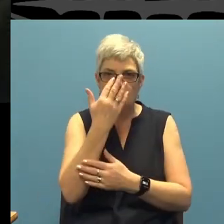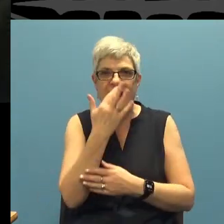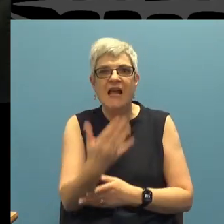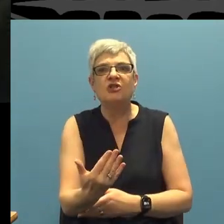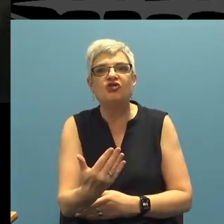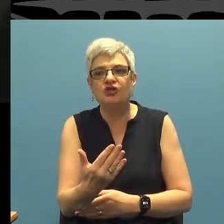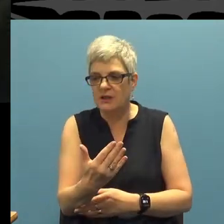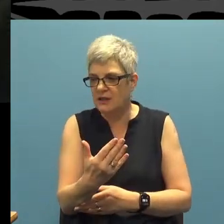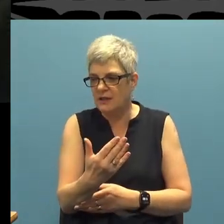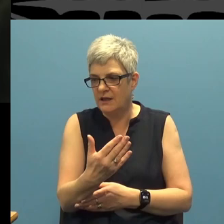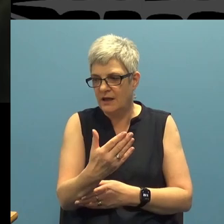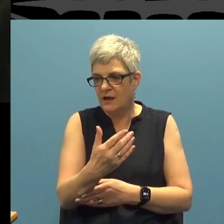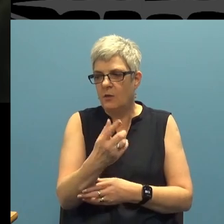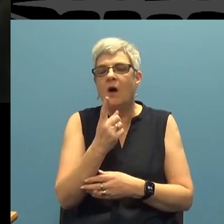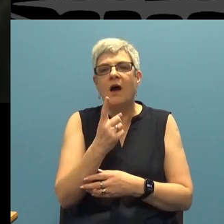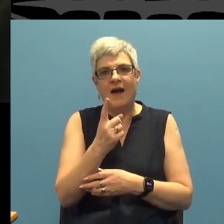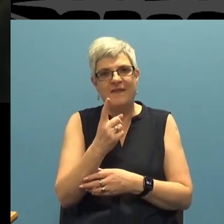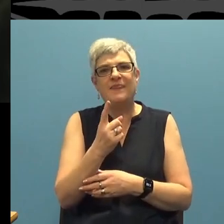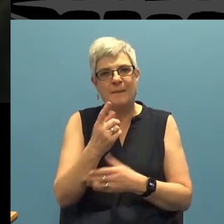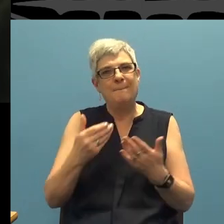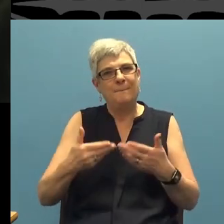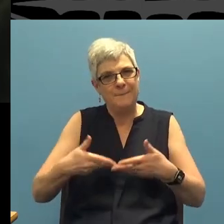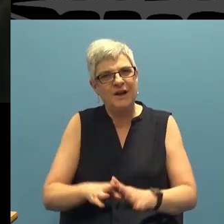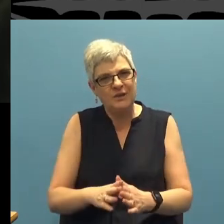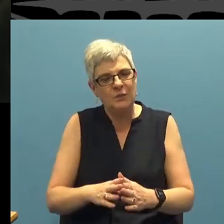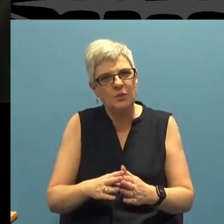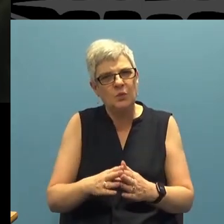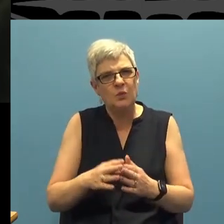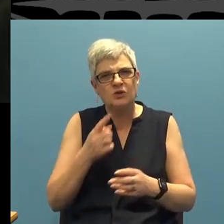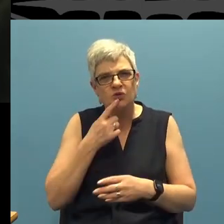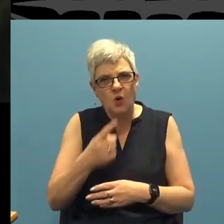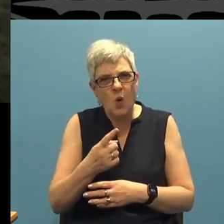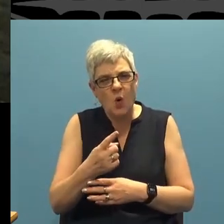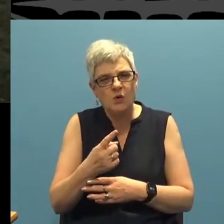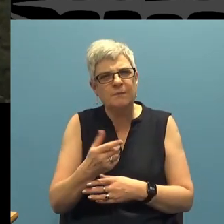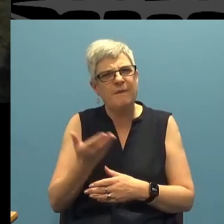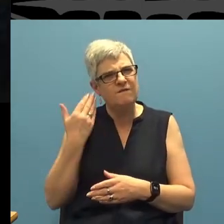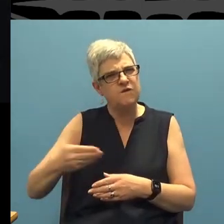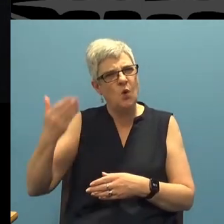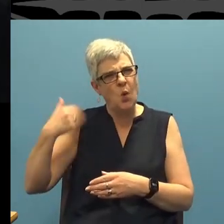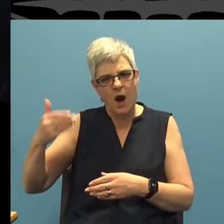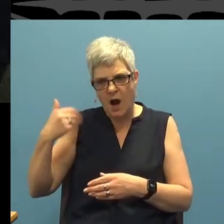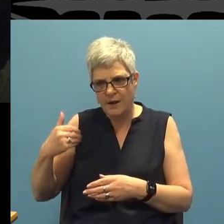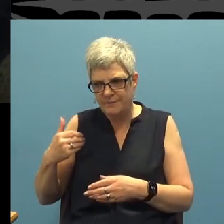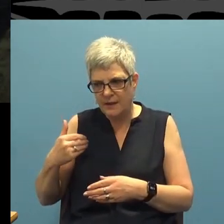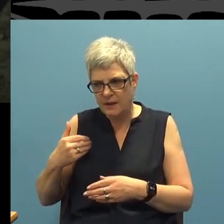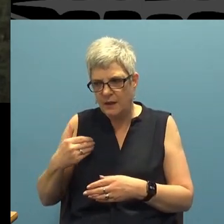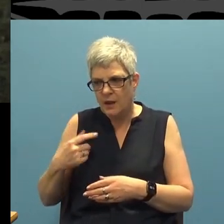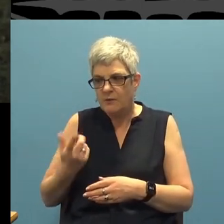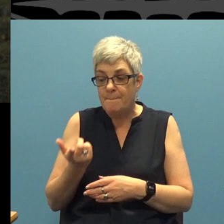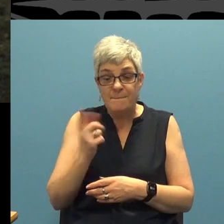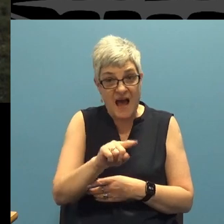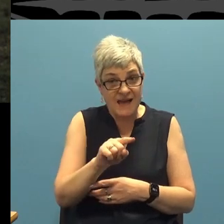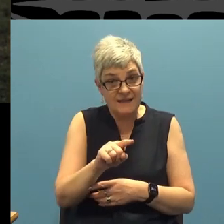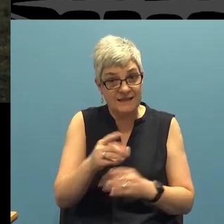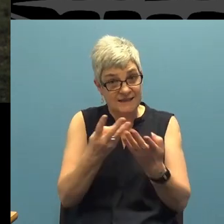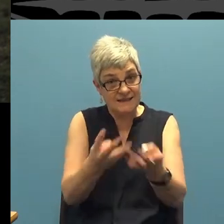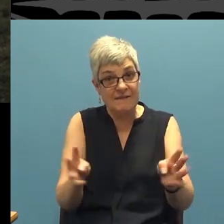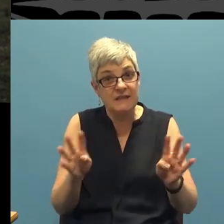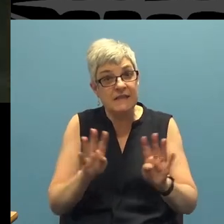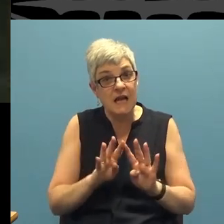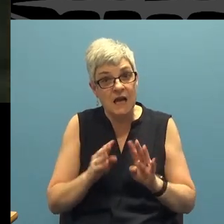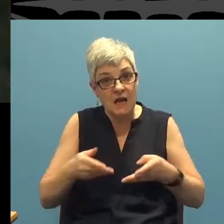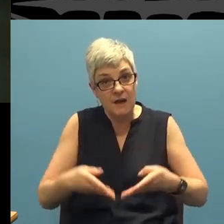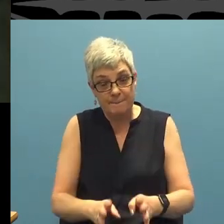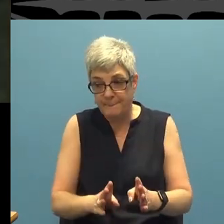more, the birth was foretold in a mess age. Which brings us back to the cast. At the nativity set, you